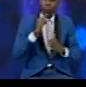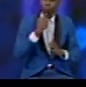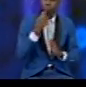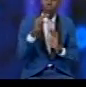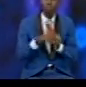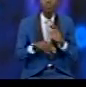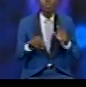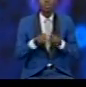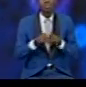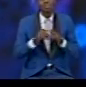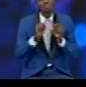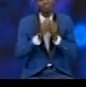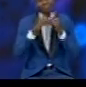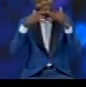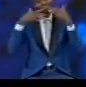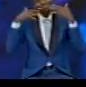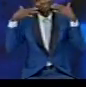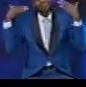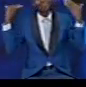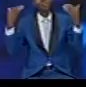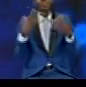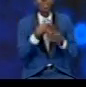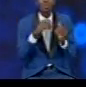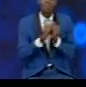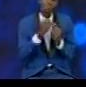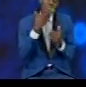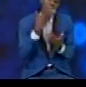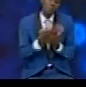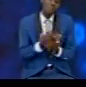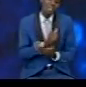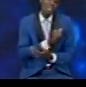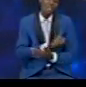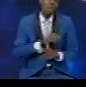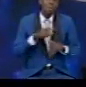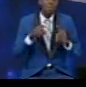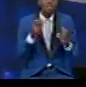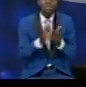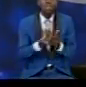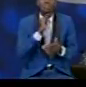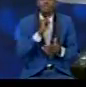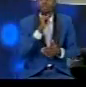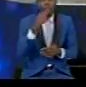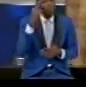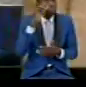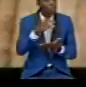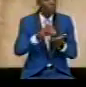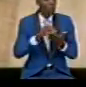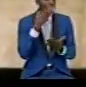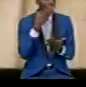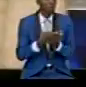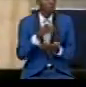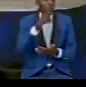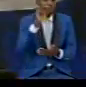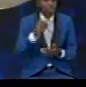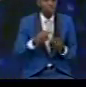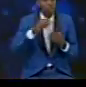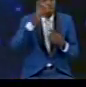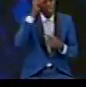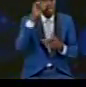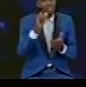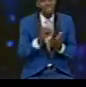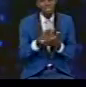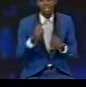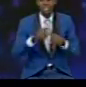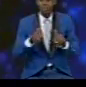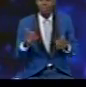smile, with laughter, and with good attitude. But that's not for your good. We need to understand the difference